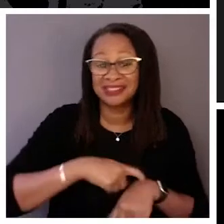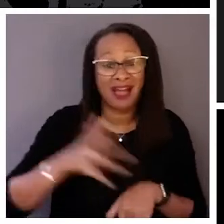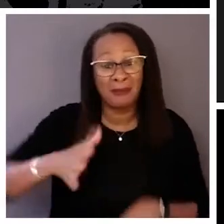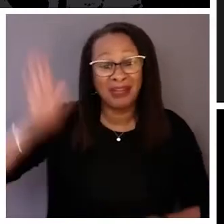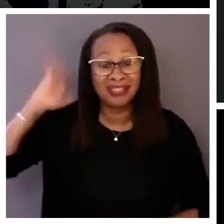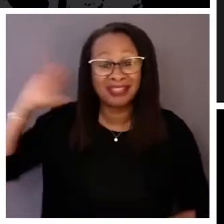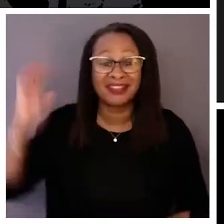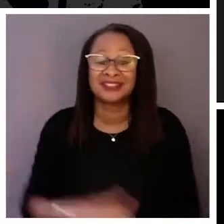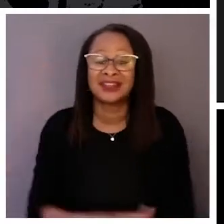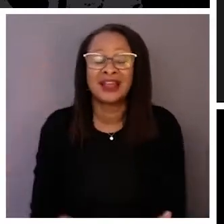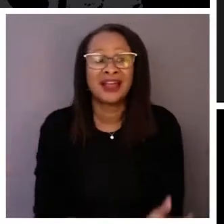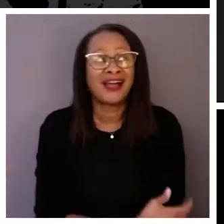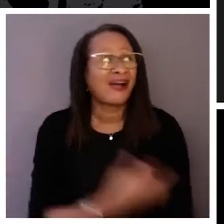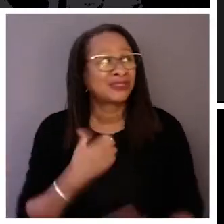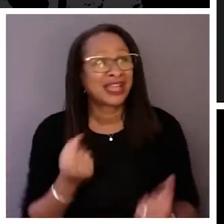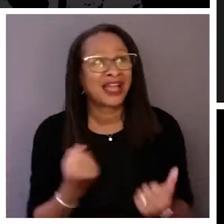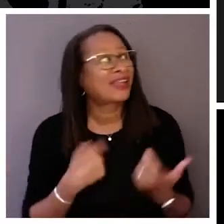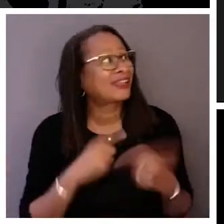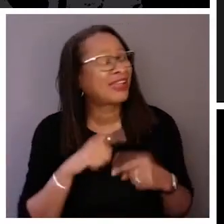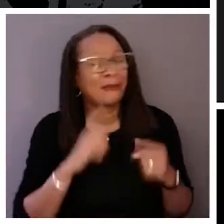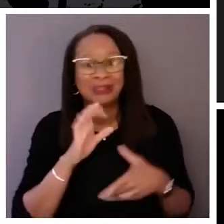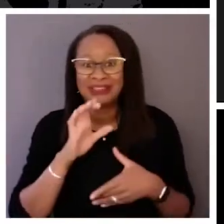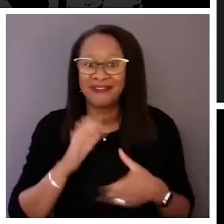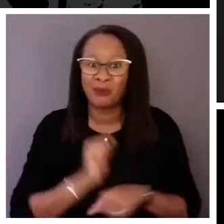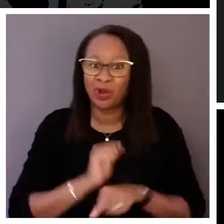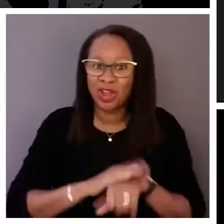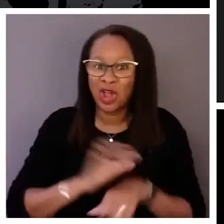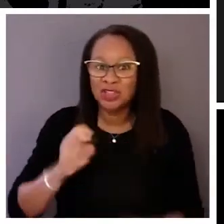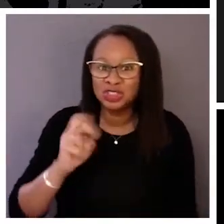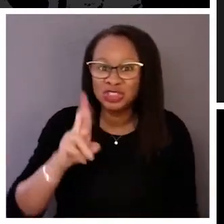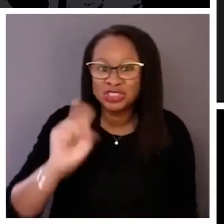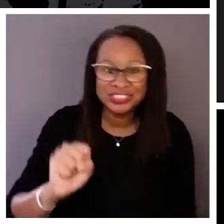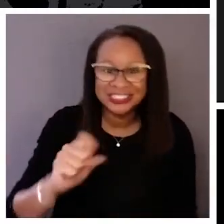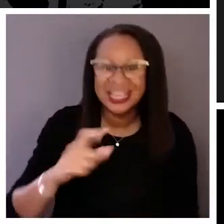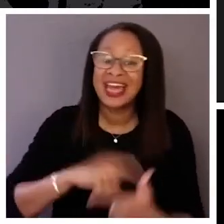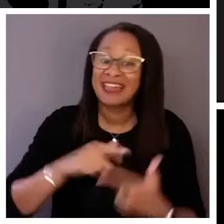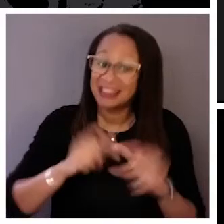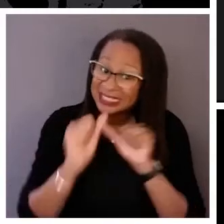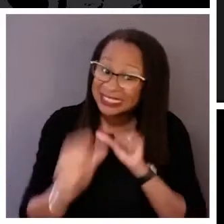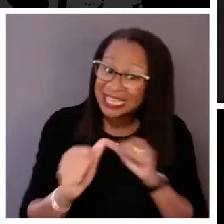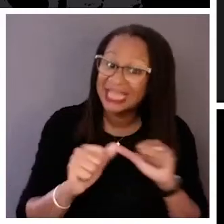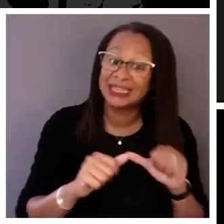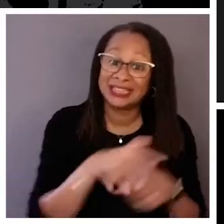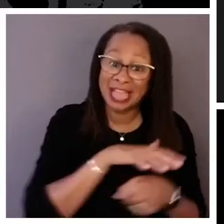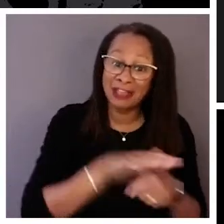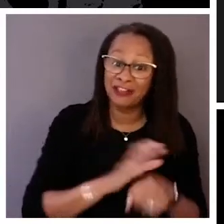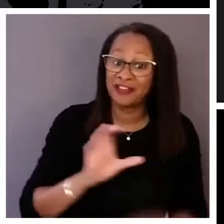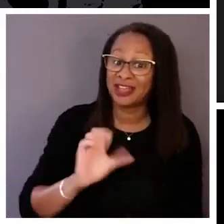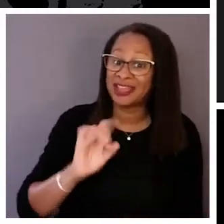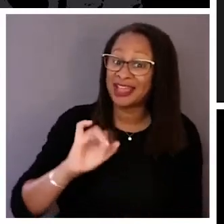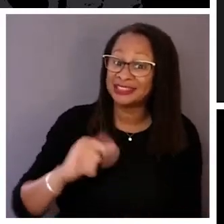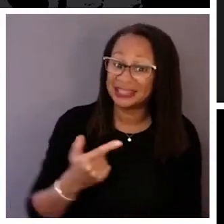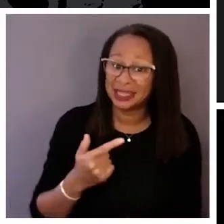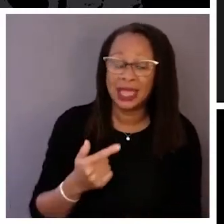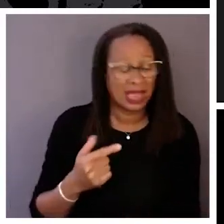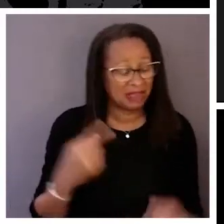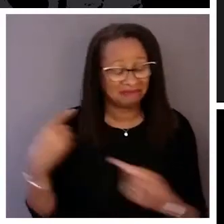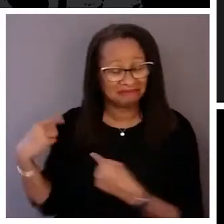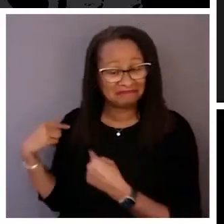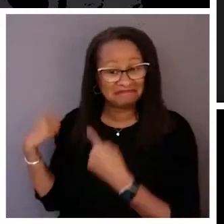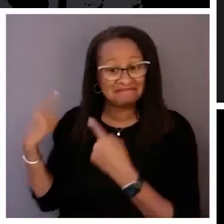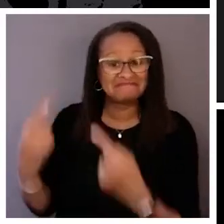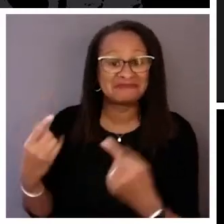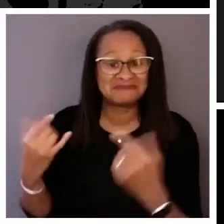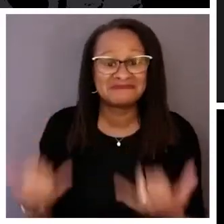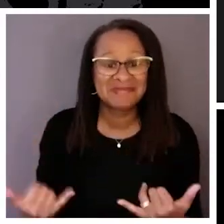my time back then. It was just like, wow, I can't believe I'm working on Cheers. And then I stayed in casting, and I've been doing it ever since,